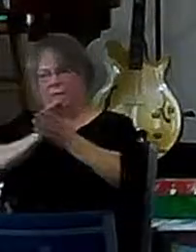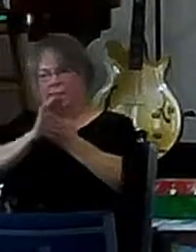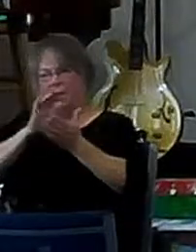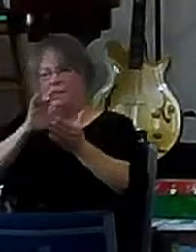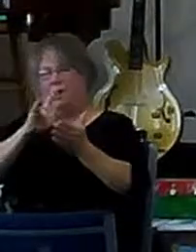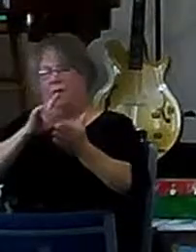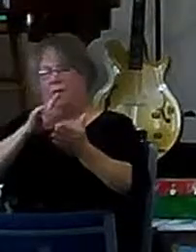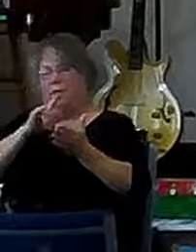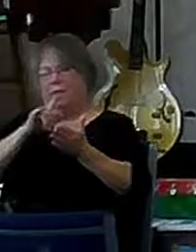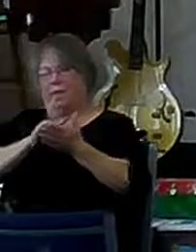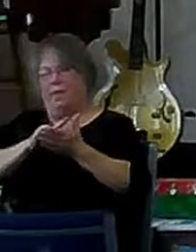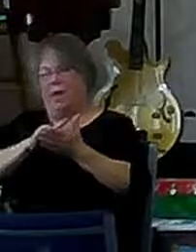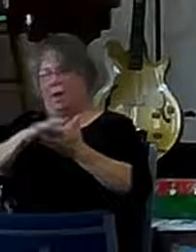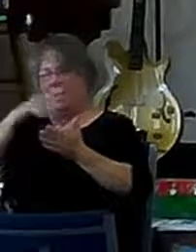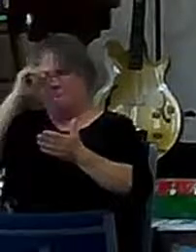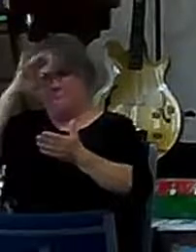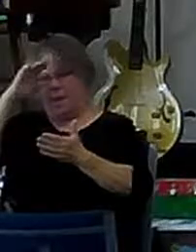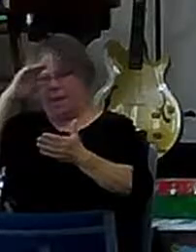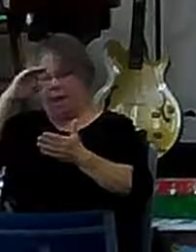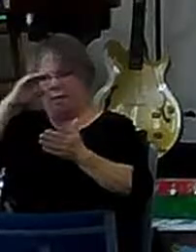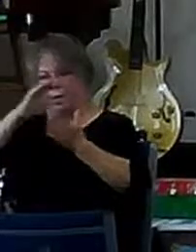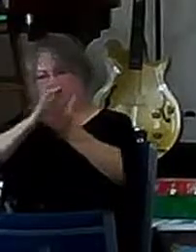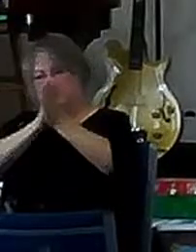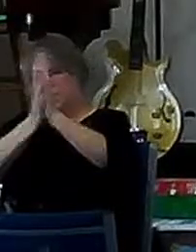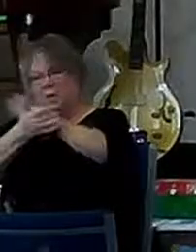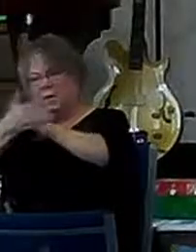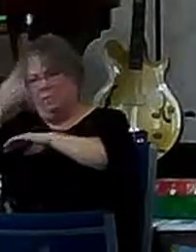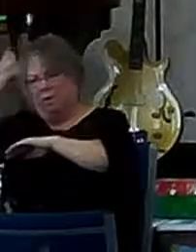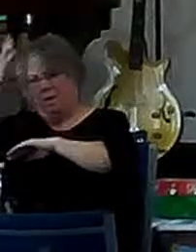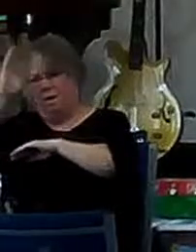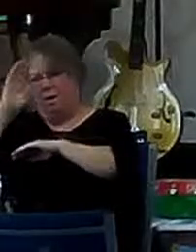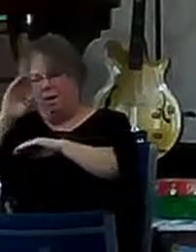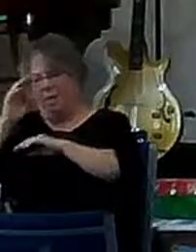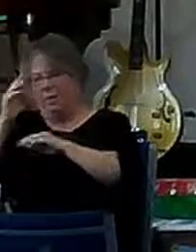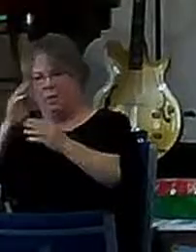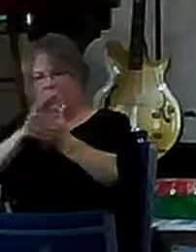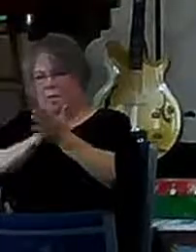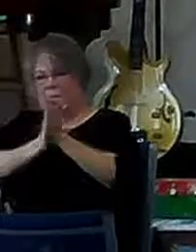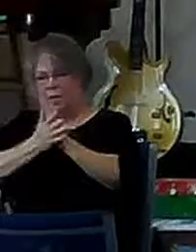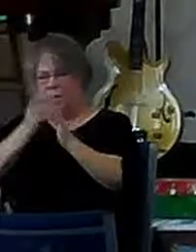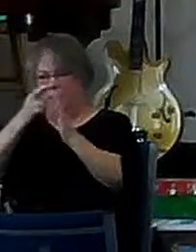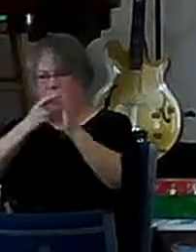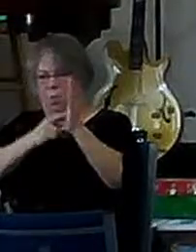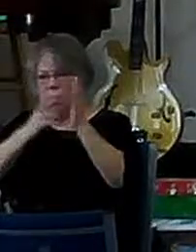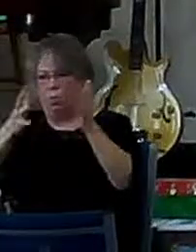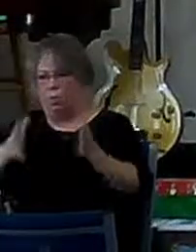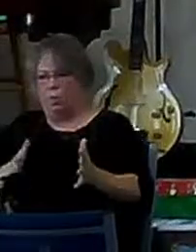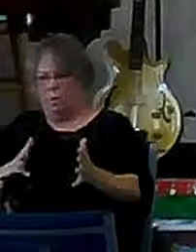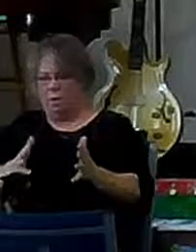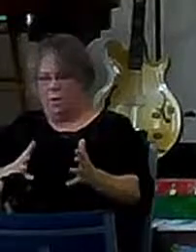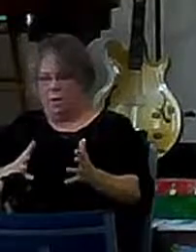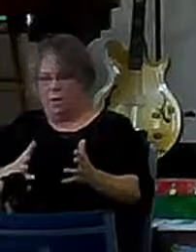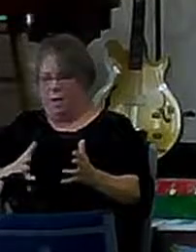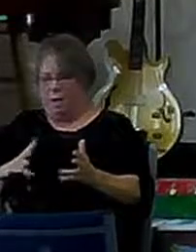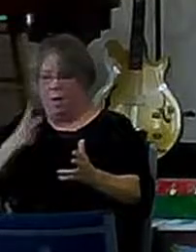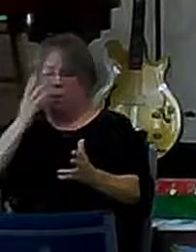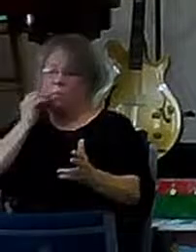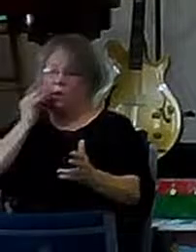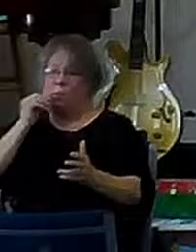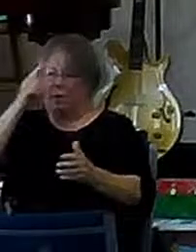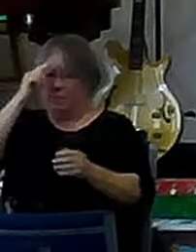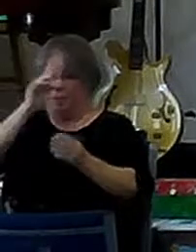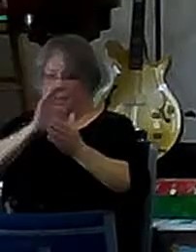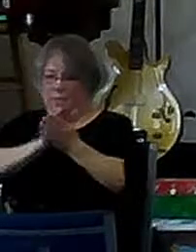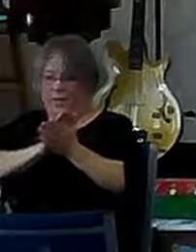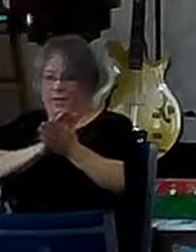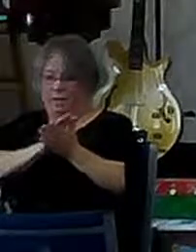also can someday rule over a world, and you can become a God yourself.